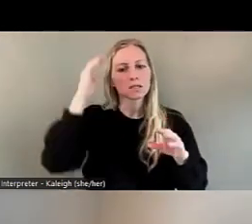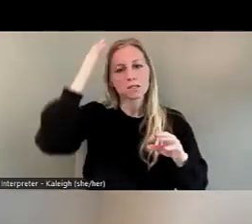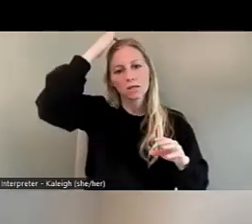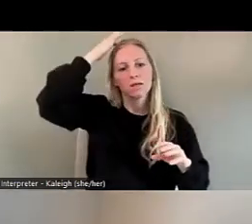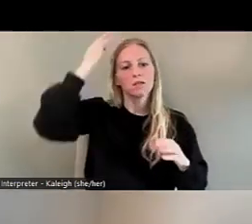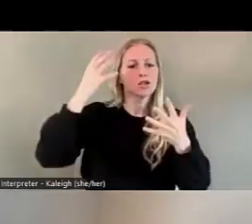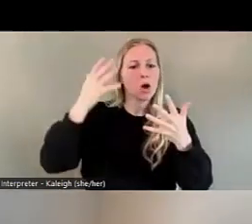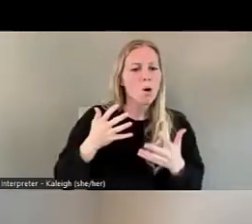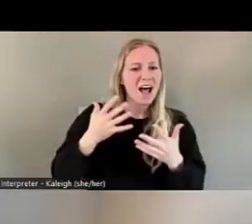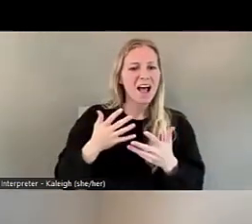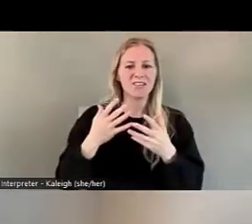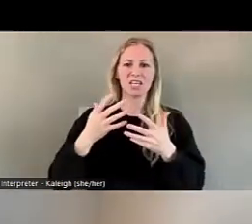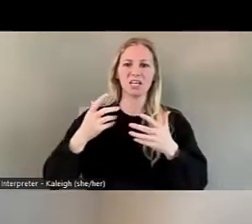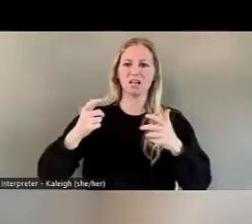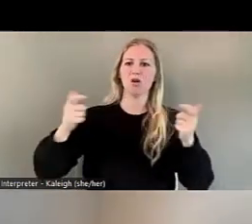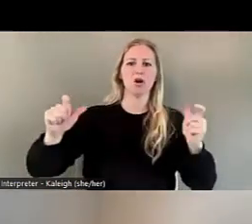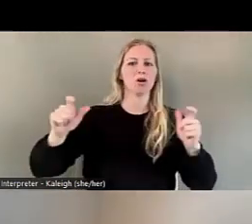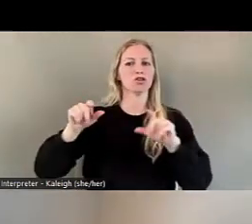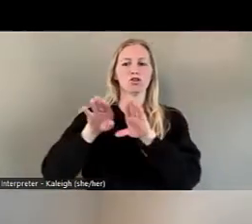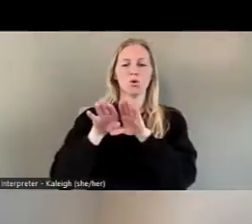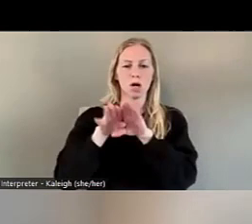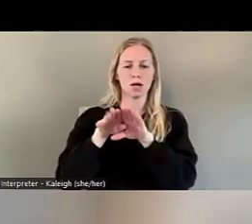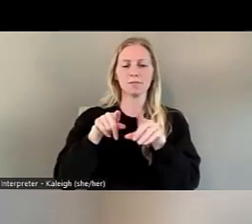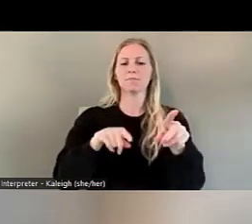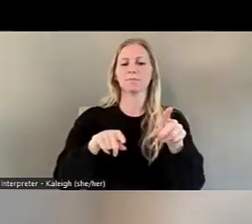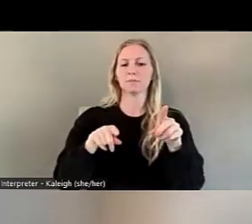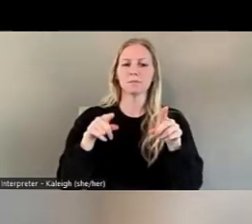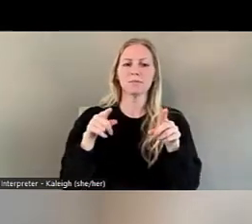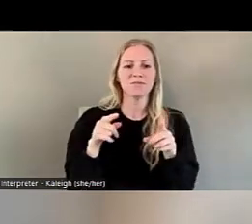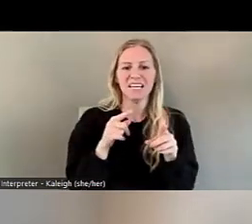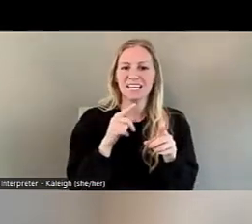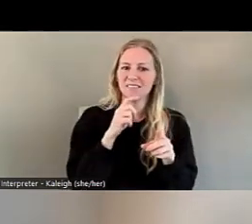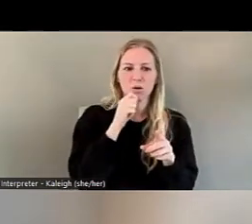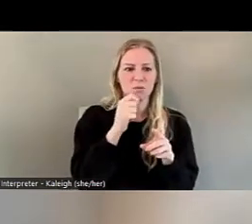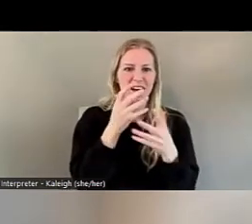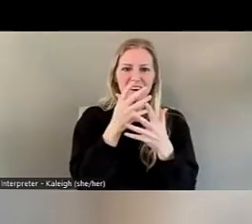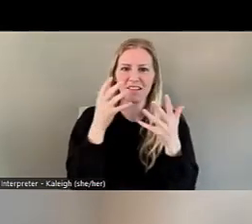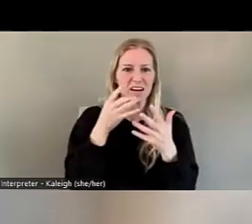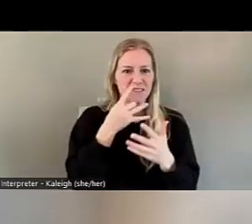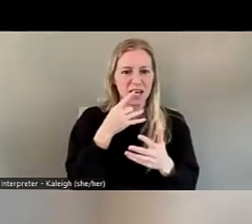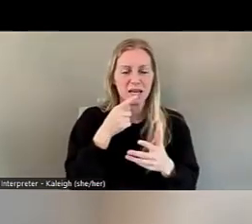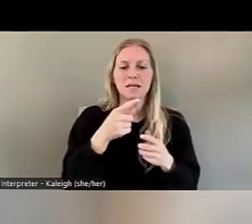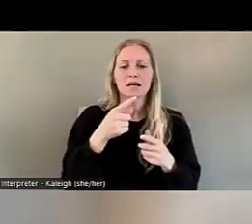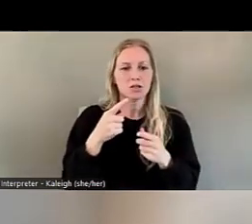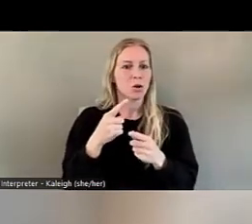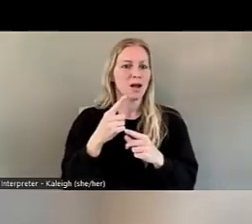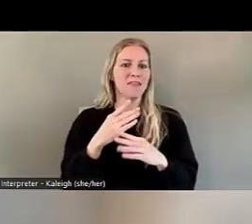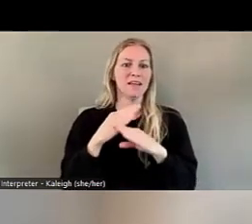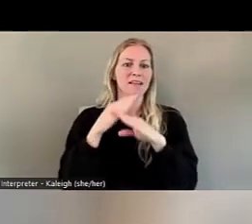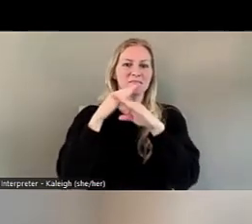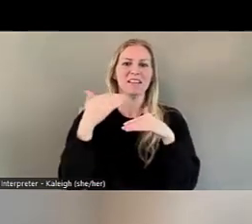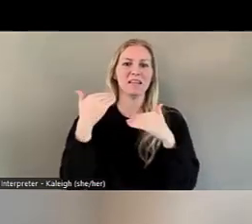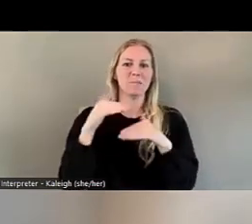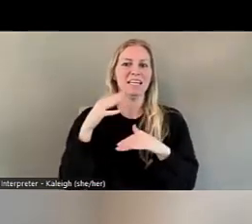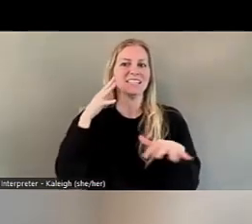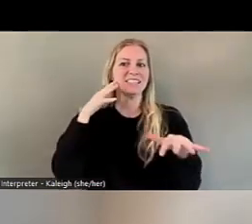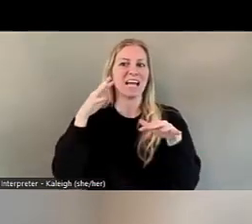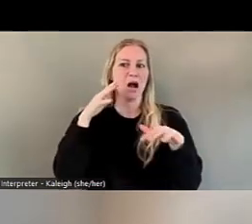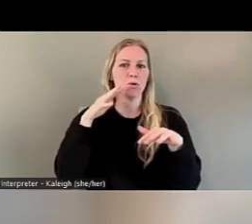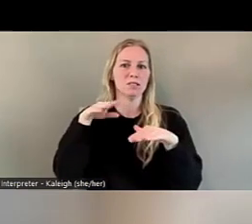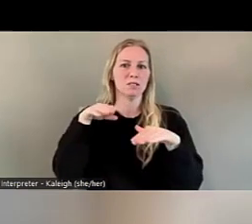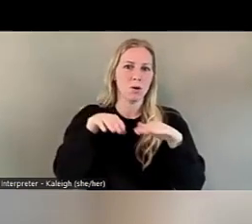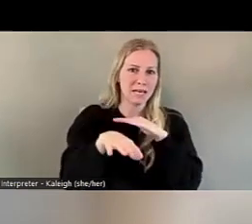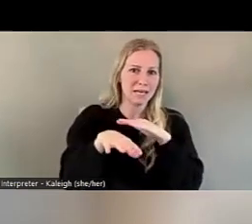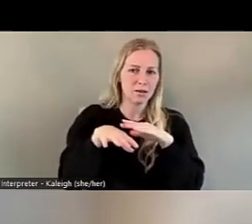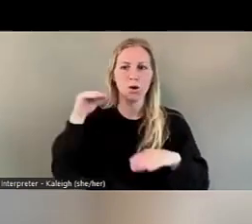of the seclusion rooms significantly limited sound going in or out, which contributed to an overall sense of sensory